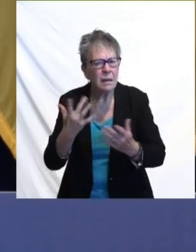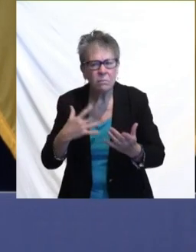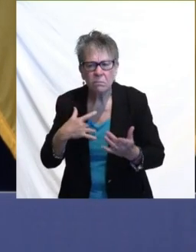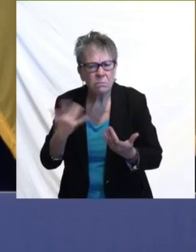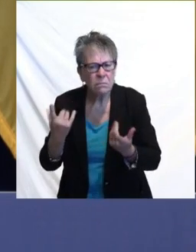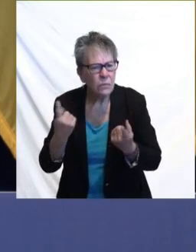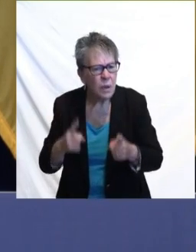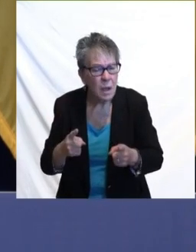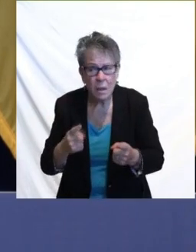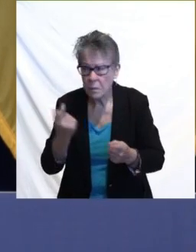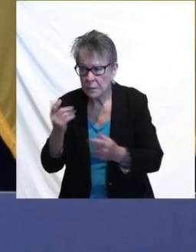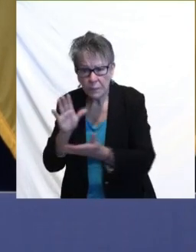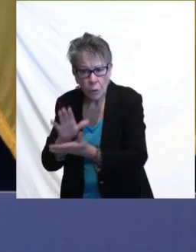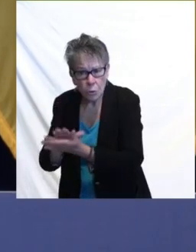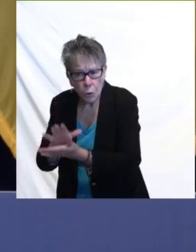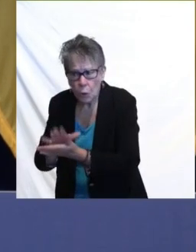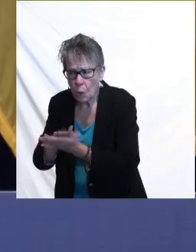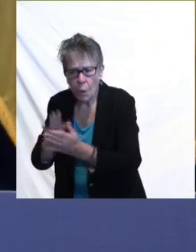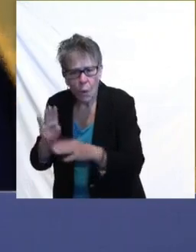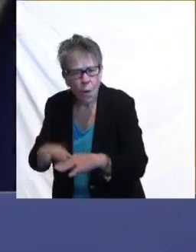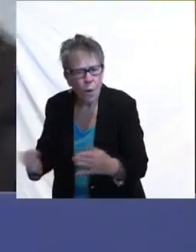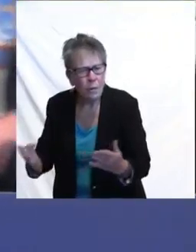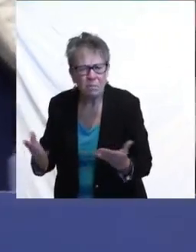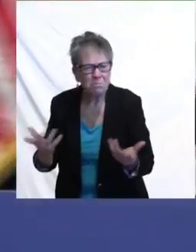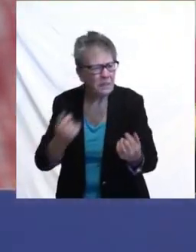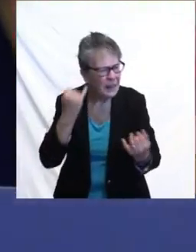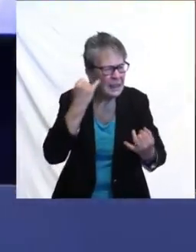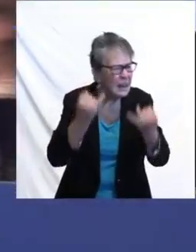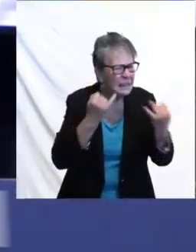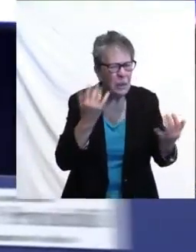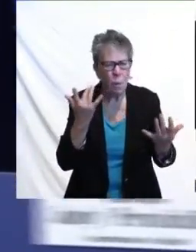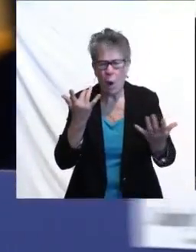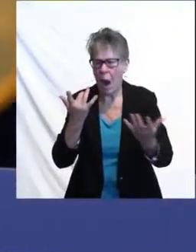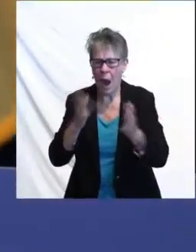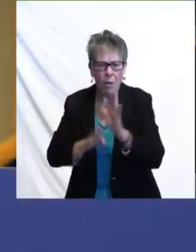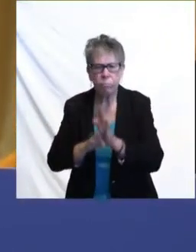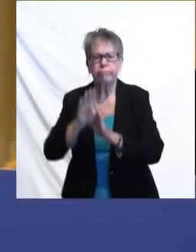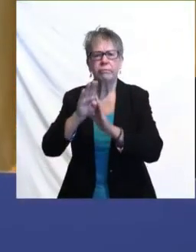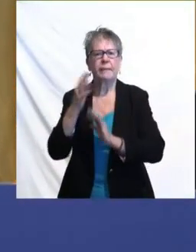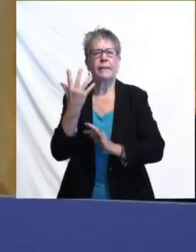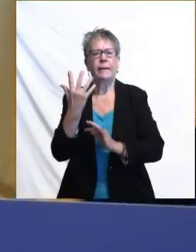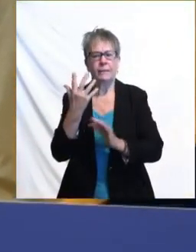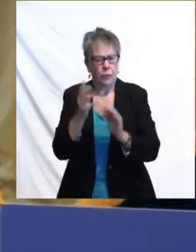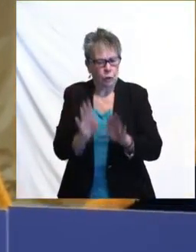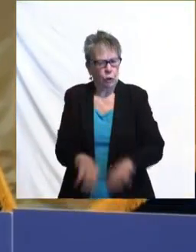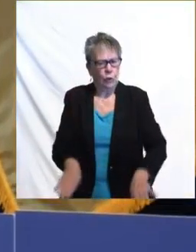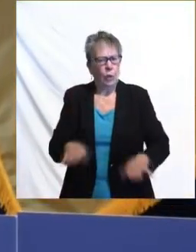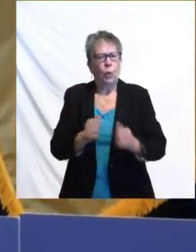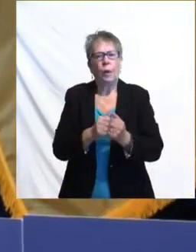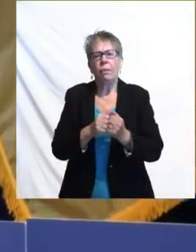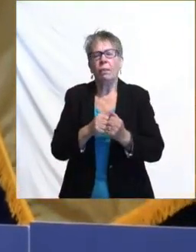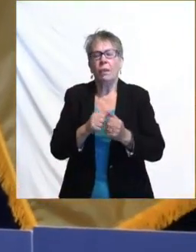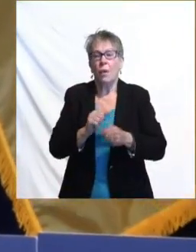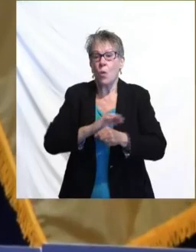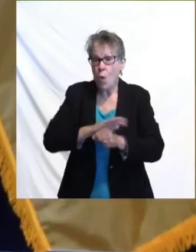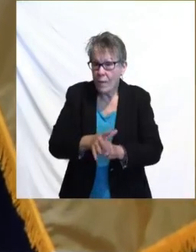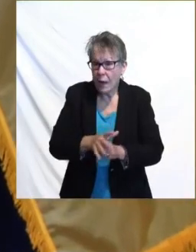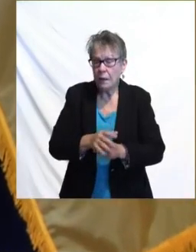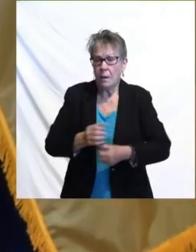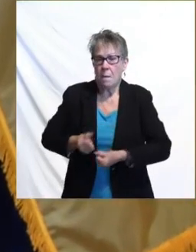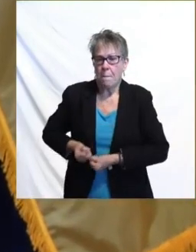school activity? Any color on that? Not specifically. I think that we do get,